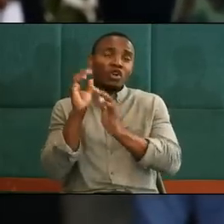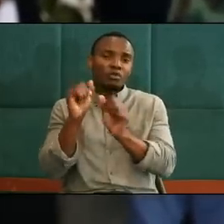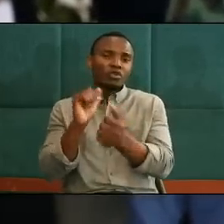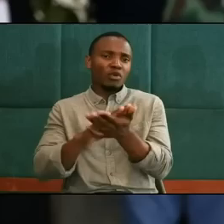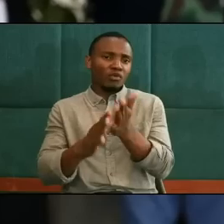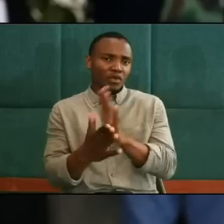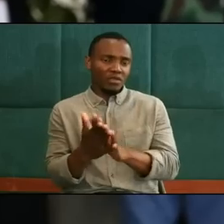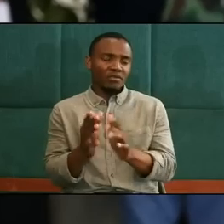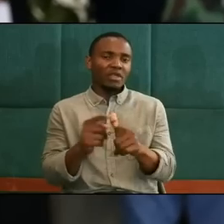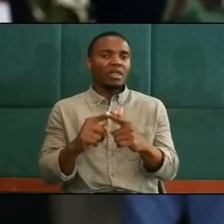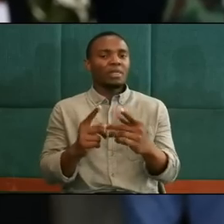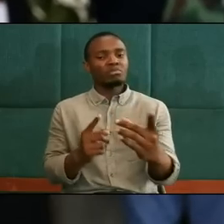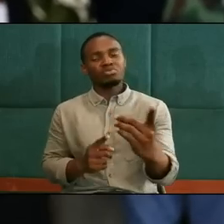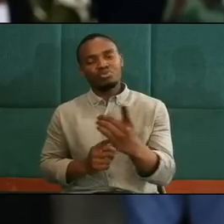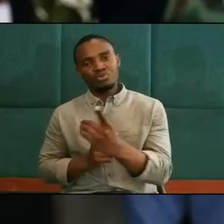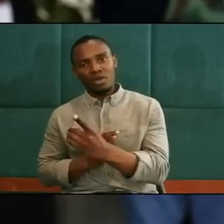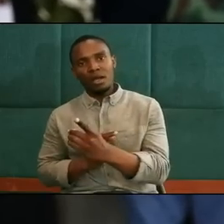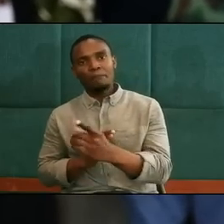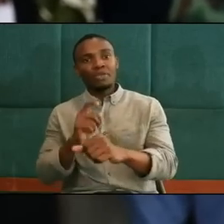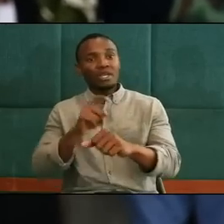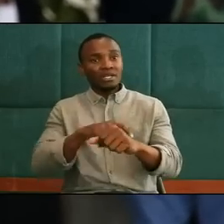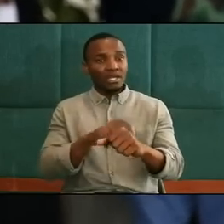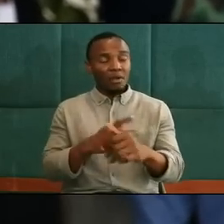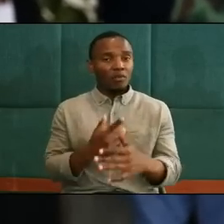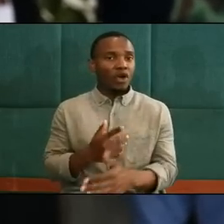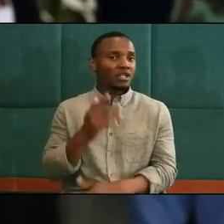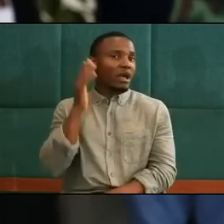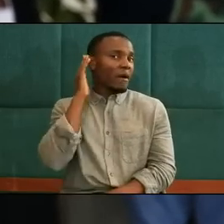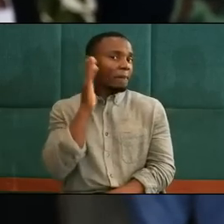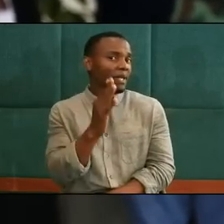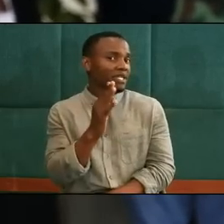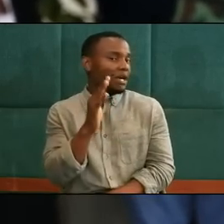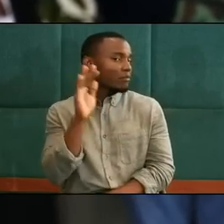call. When Peter lied the third time, the